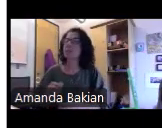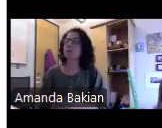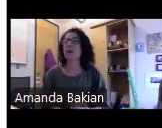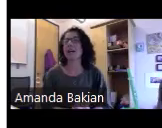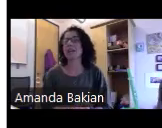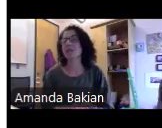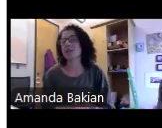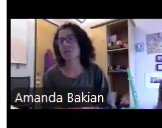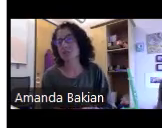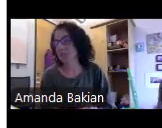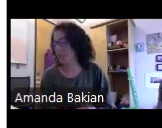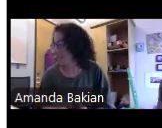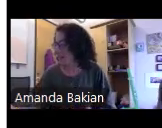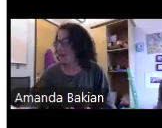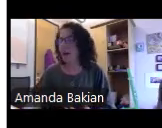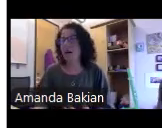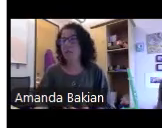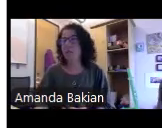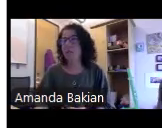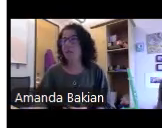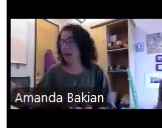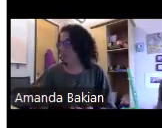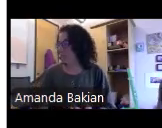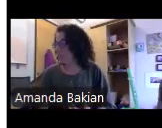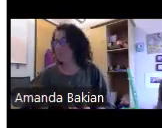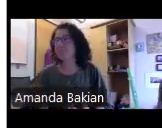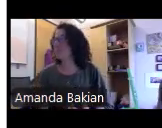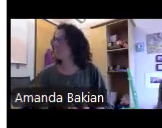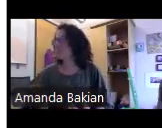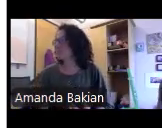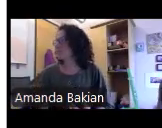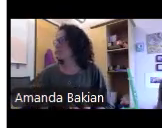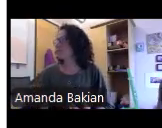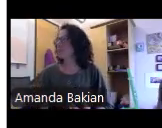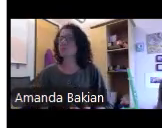important to provide the services that are needed.